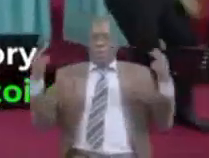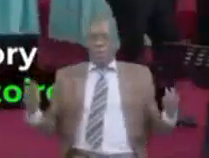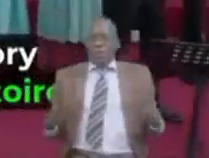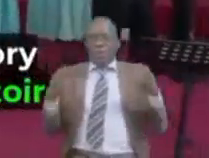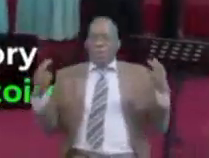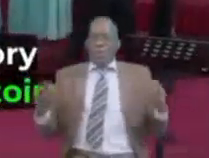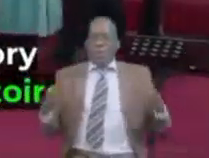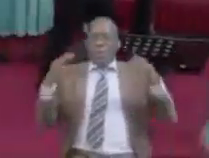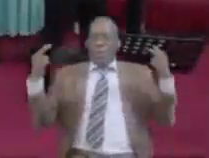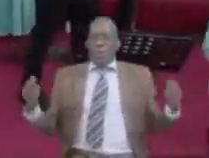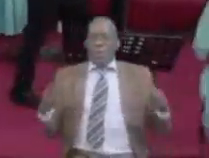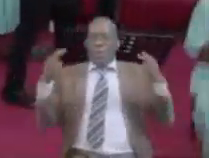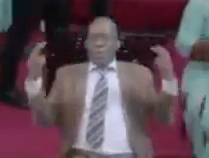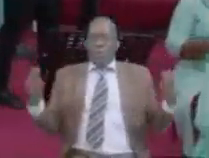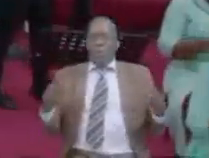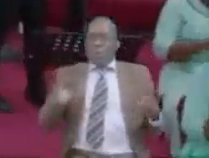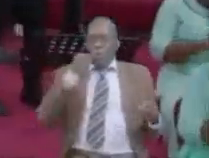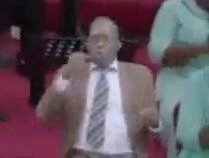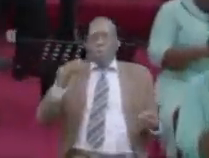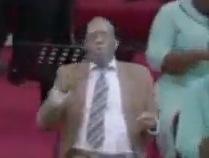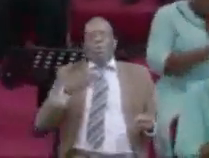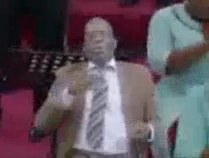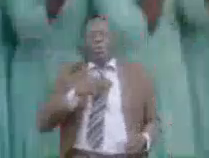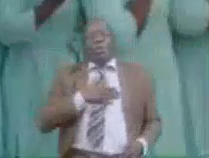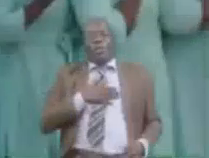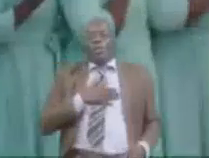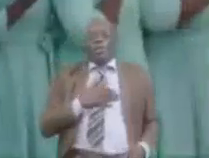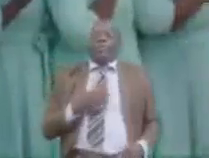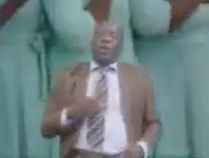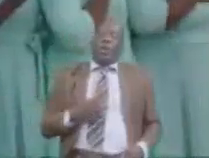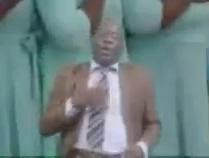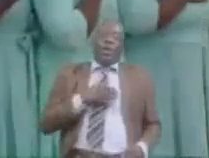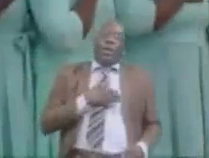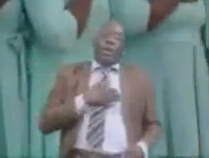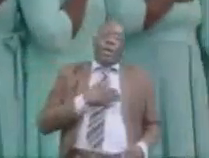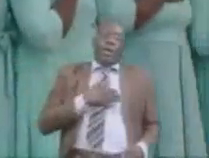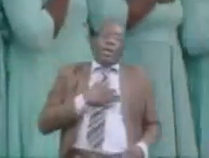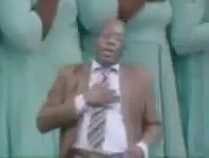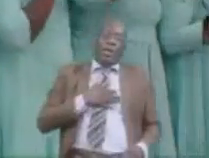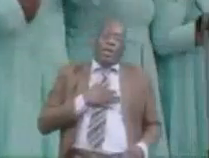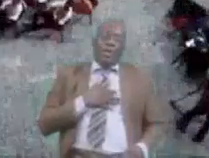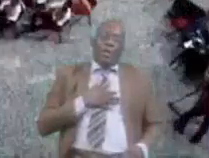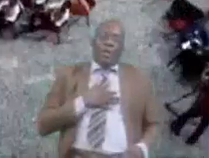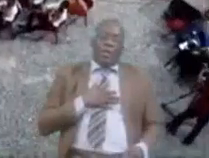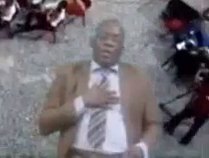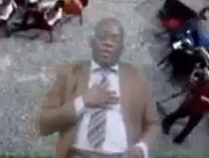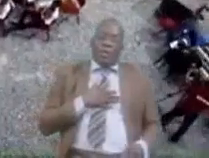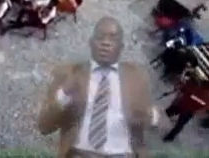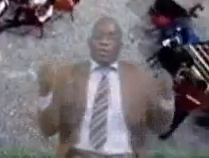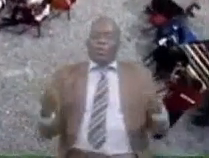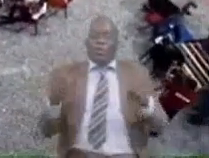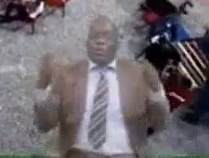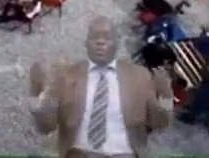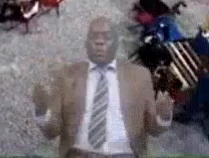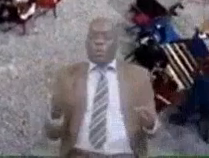is mine. Victory. Please, can you rise up, rise up, rise up to your feet. Rise